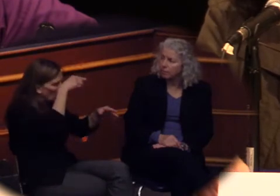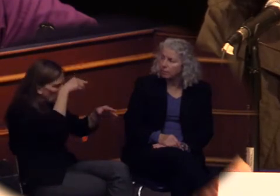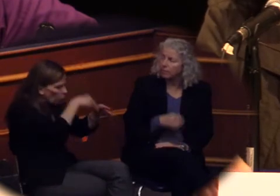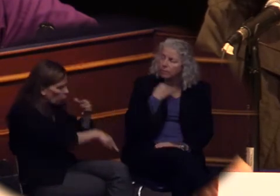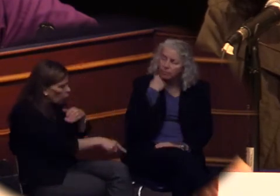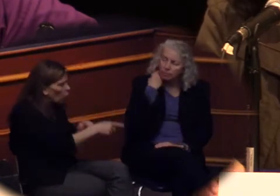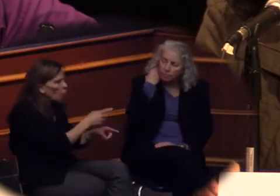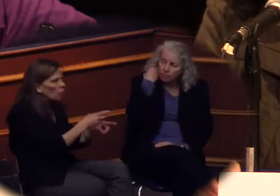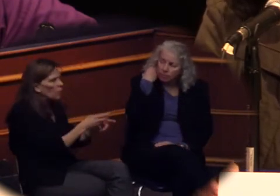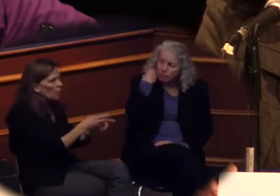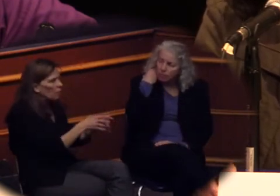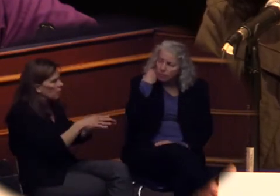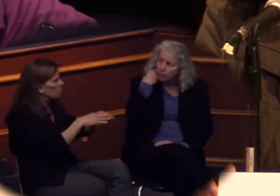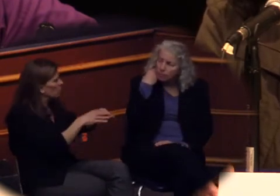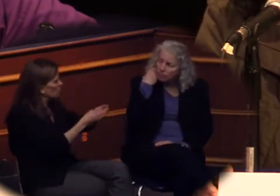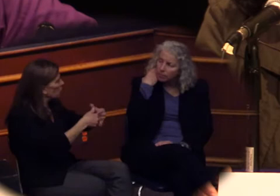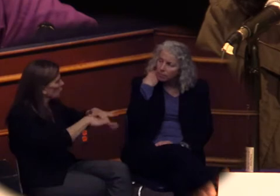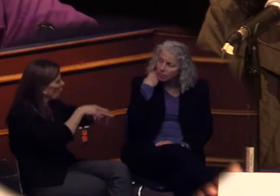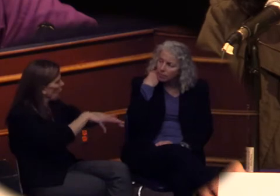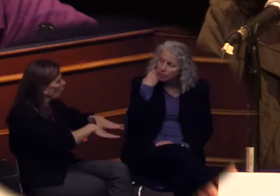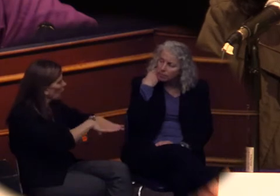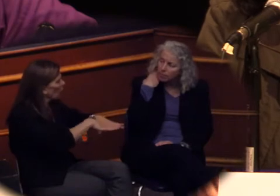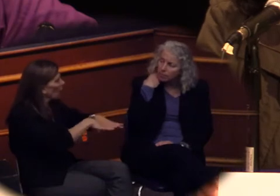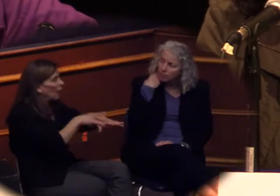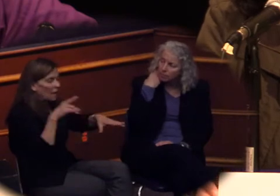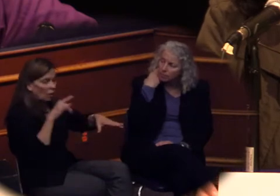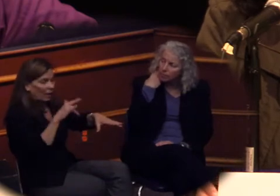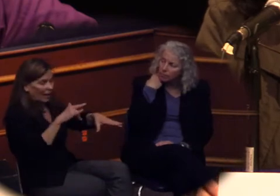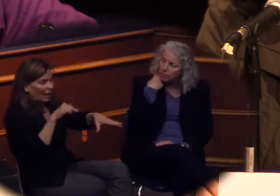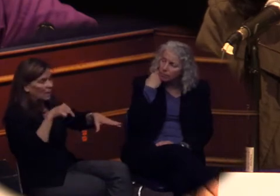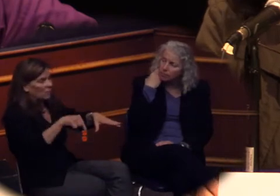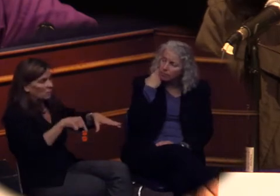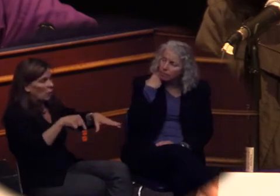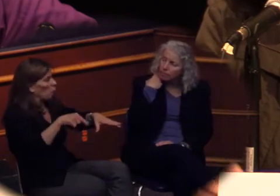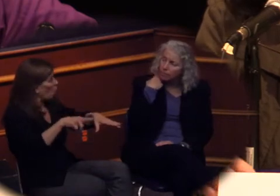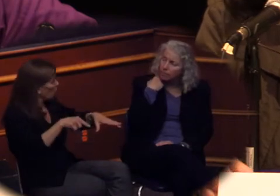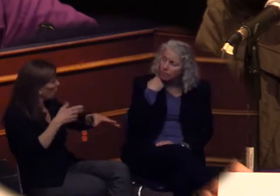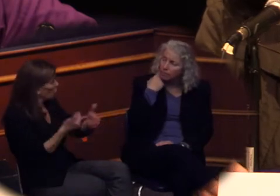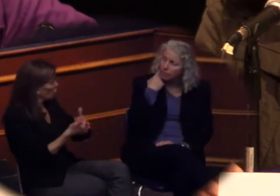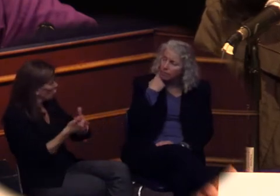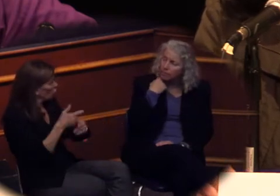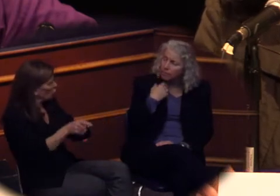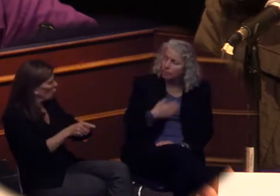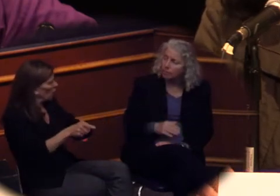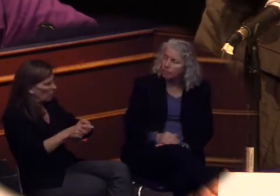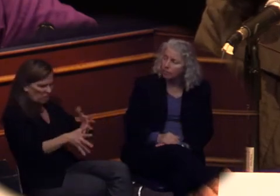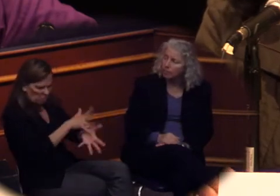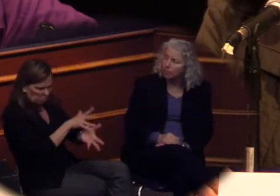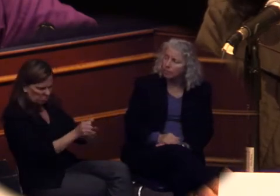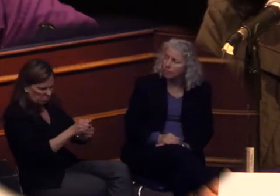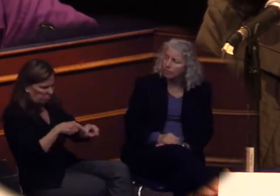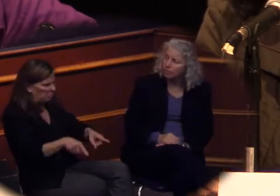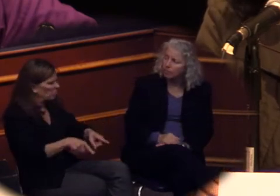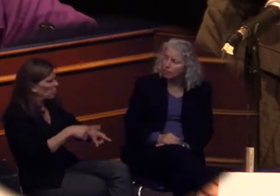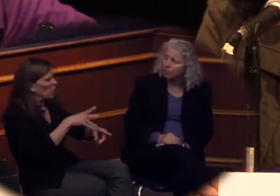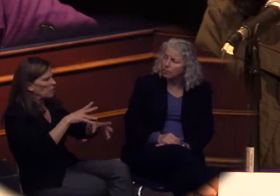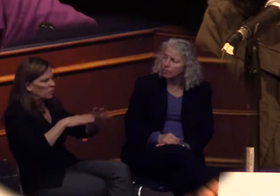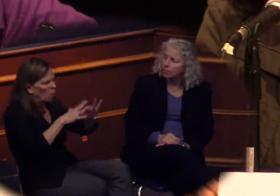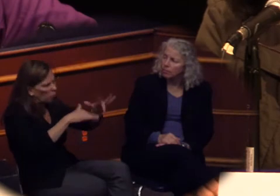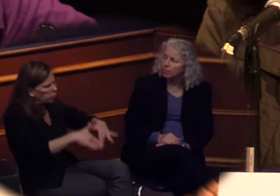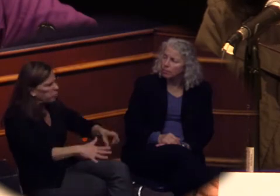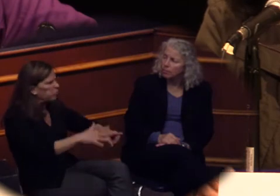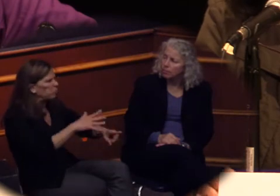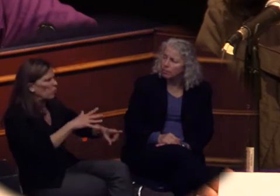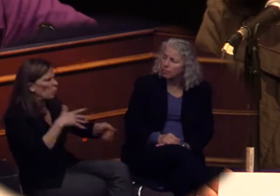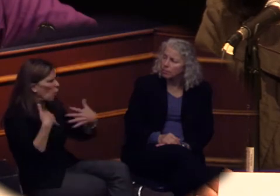new international airport into a pristine landscape of reindeer, polar bears, and walrus, dredged the spawning